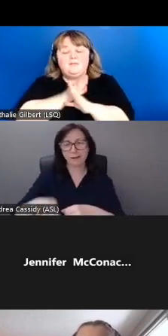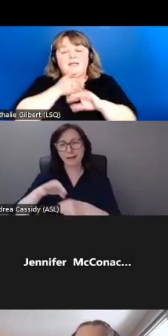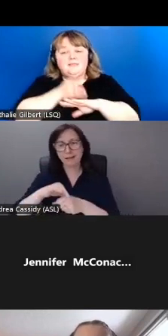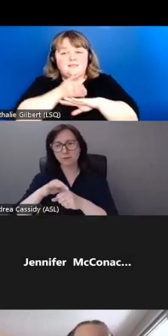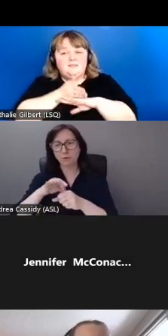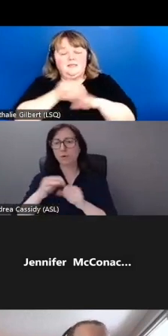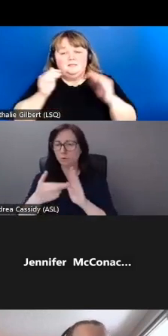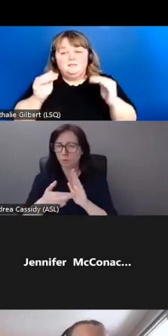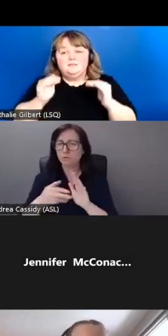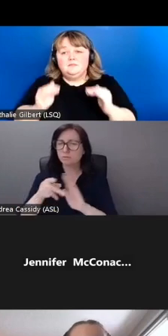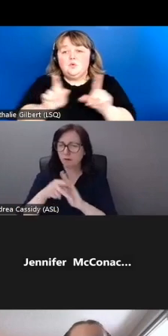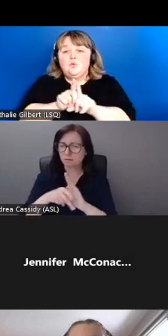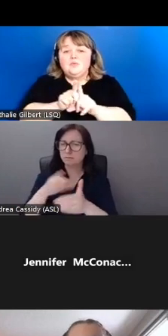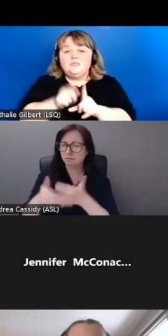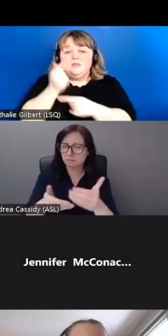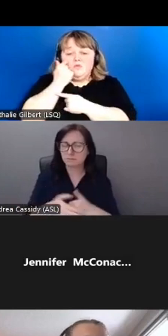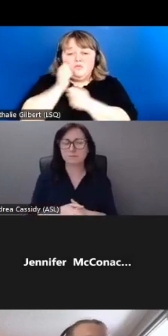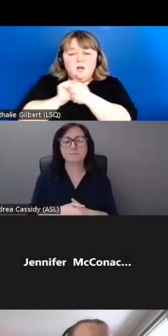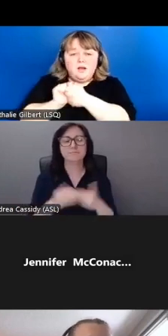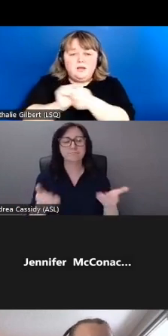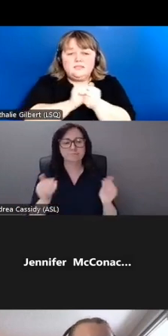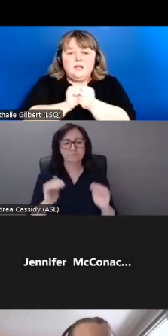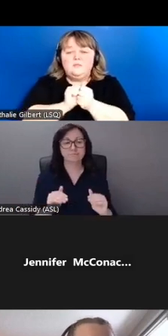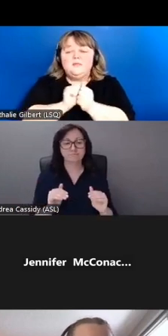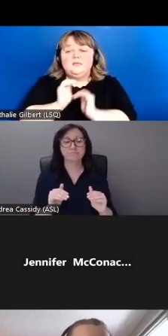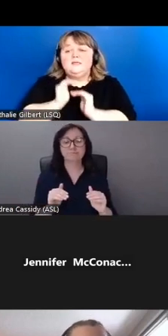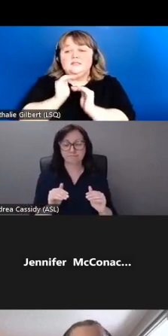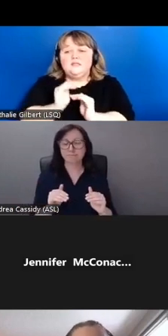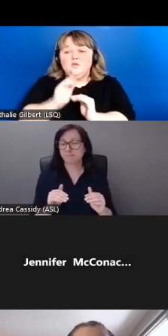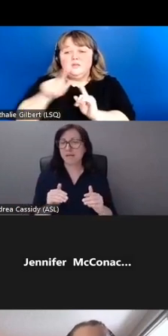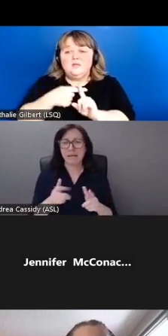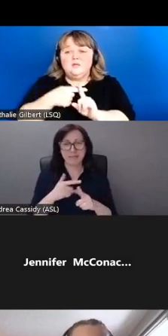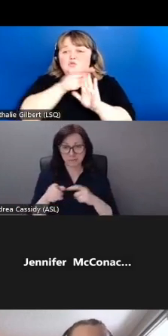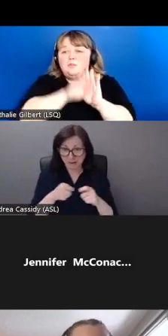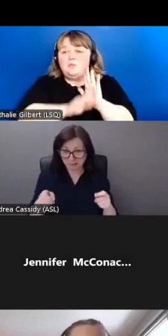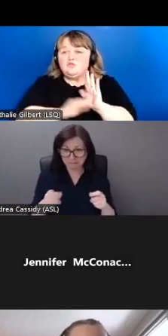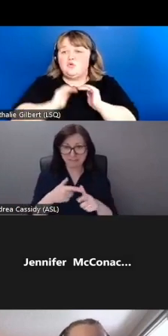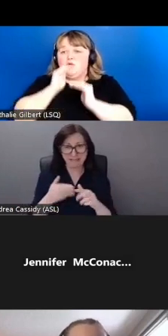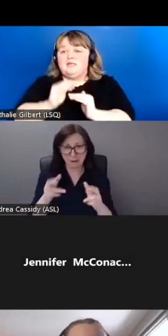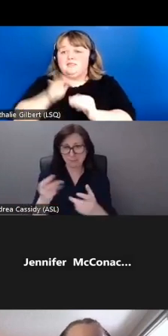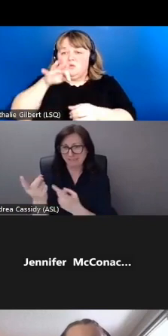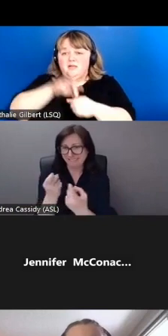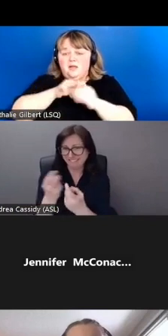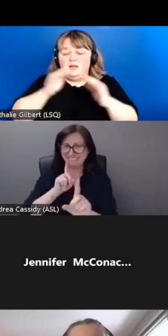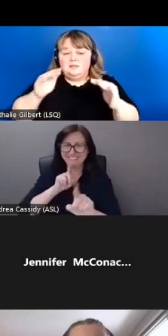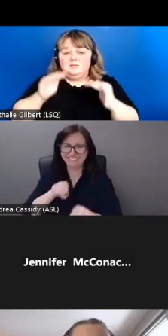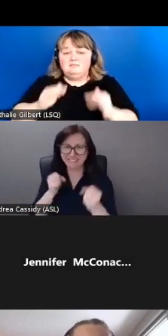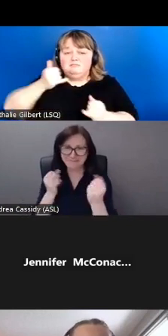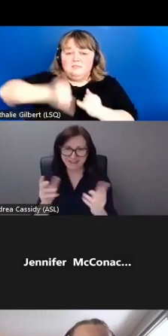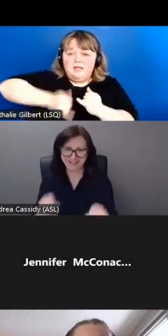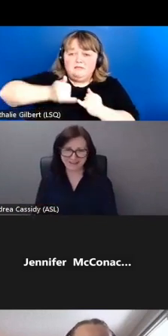mentioned. And then lastly, the conclusion and time for as many questions as I can take. Next slide, please.